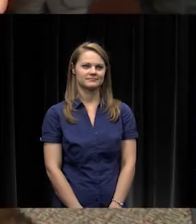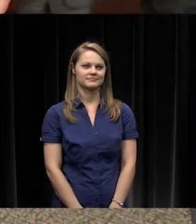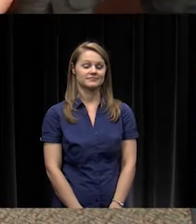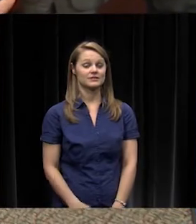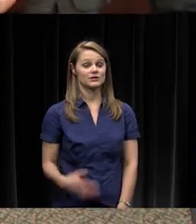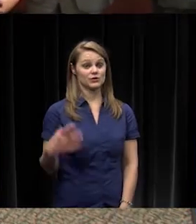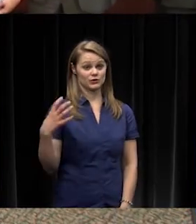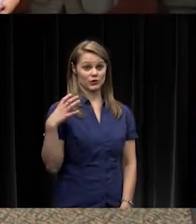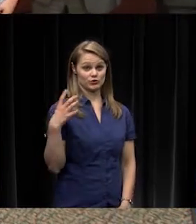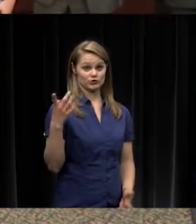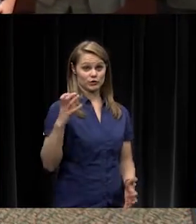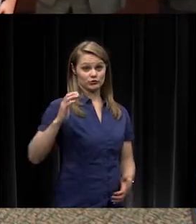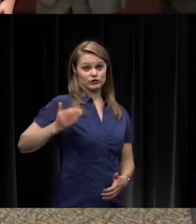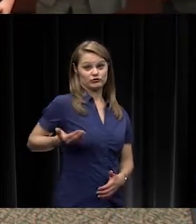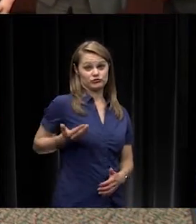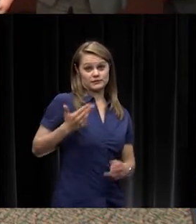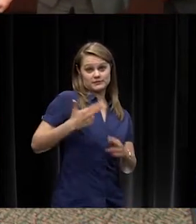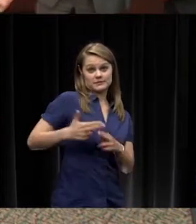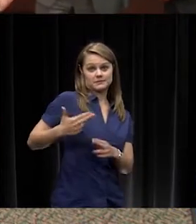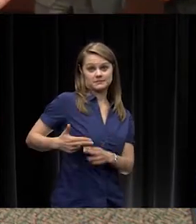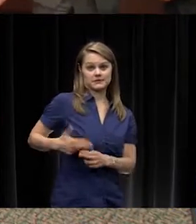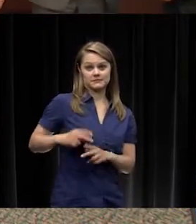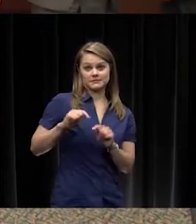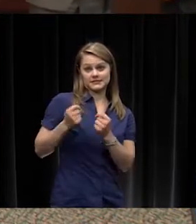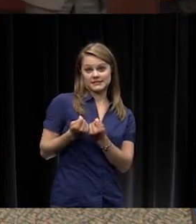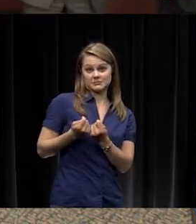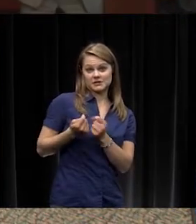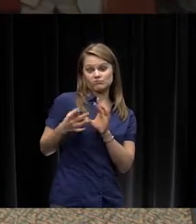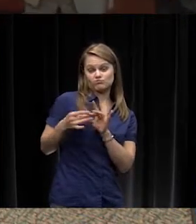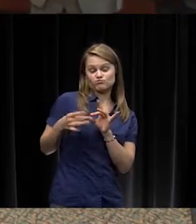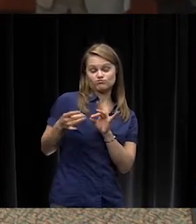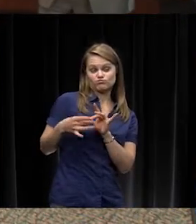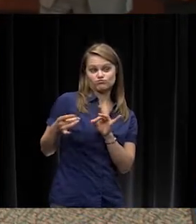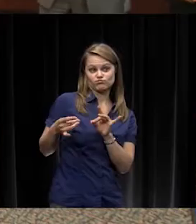Coach, would you like to introduce your team and say a few words?